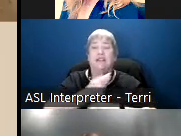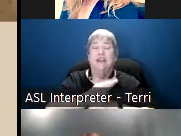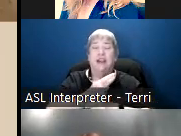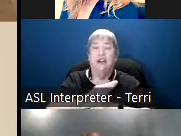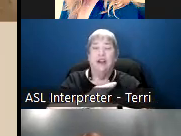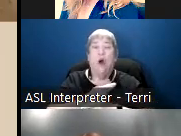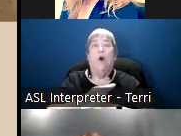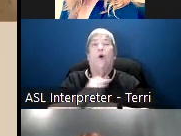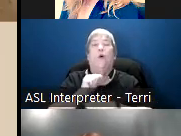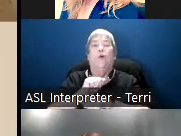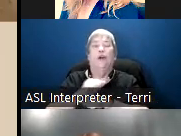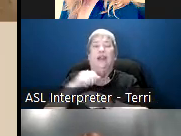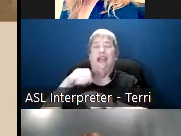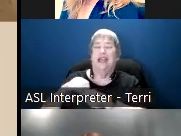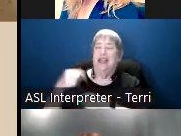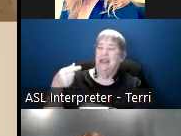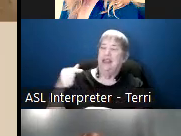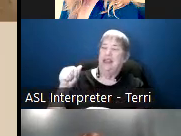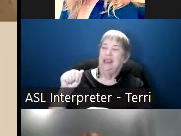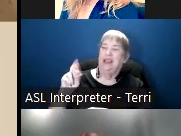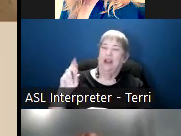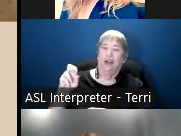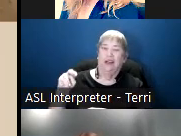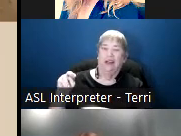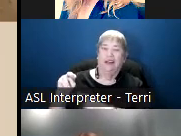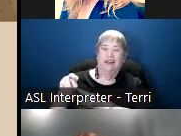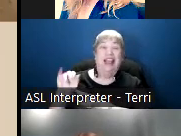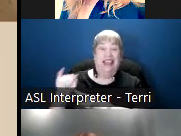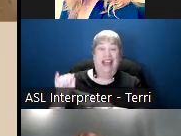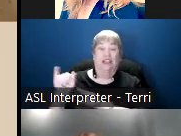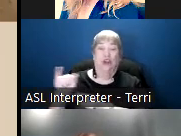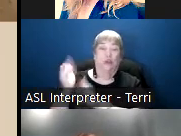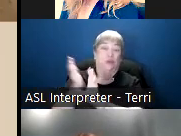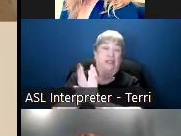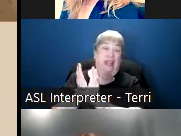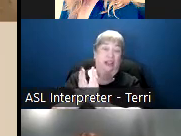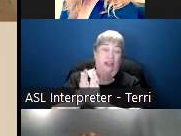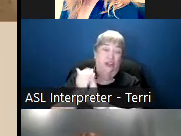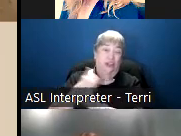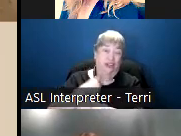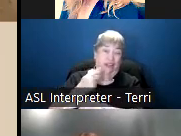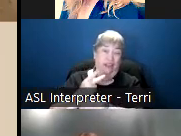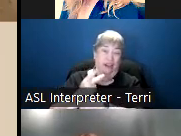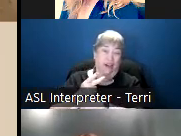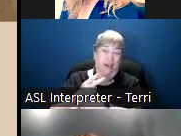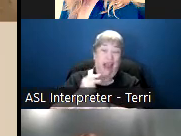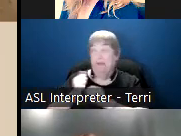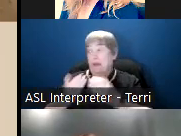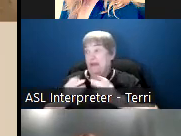Yes, definitely. And I think that also overlaps with psychological self-care too in some ways. And it could be physical